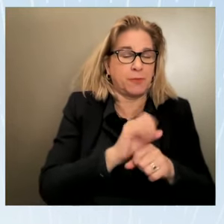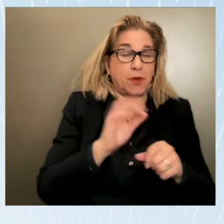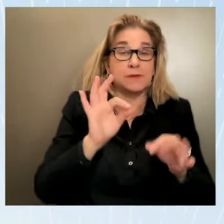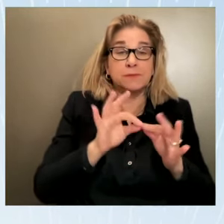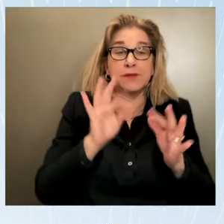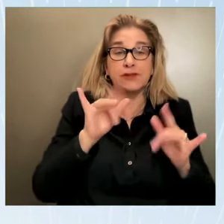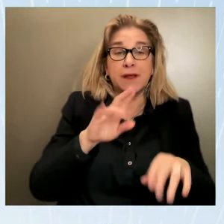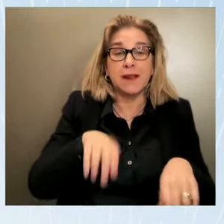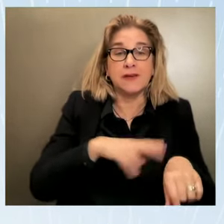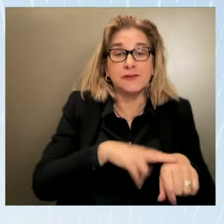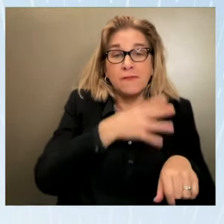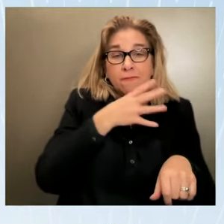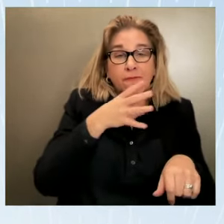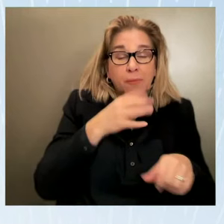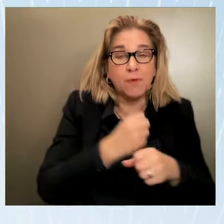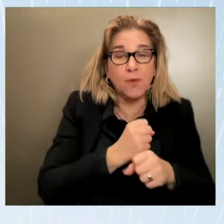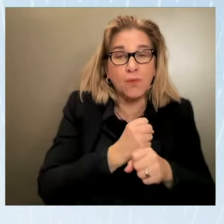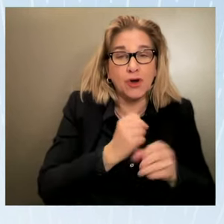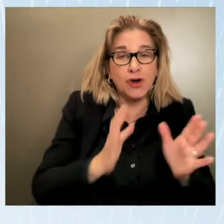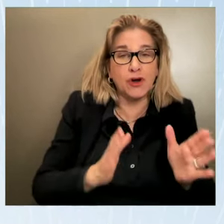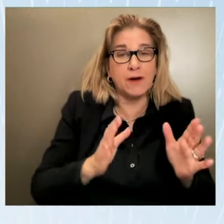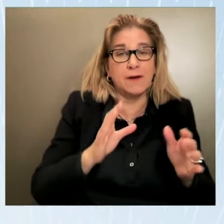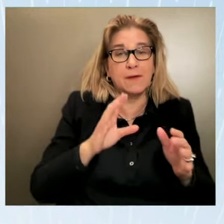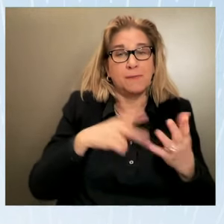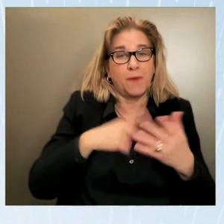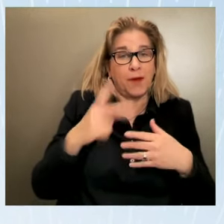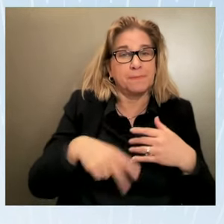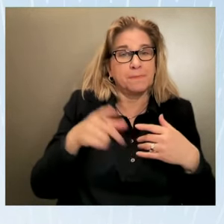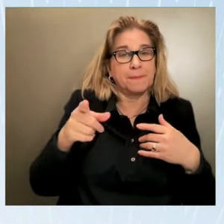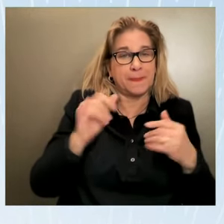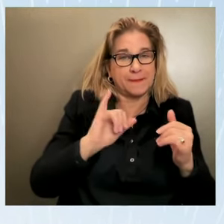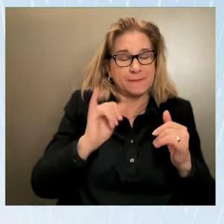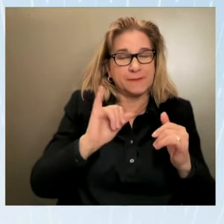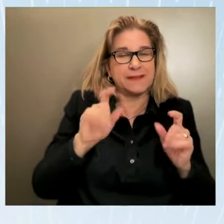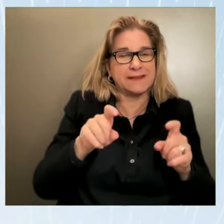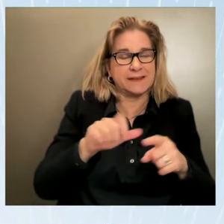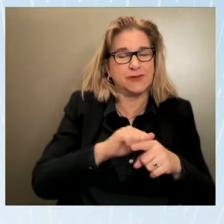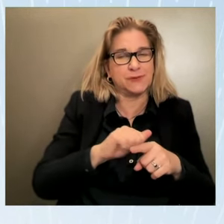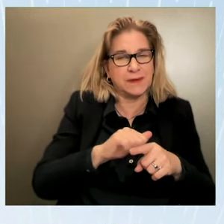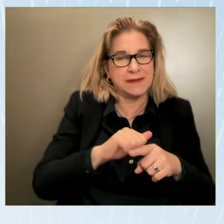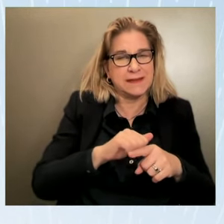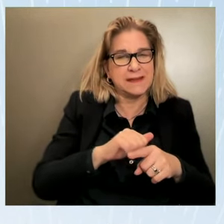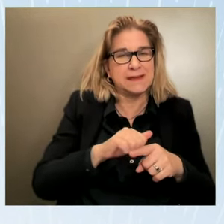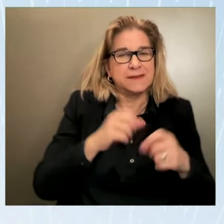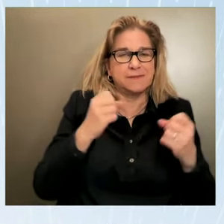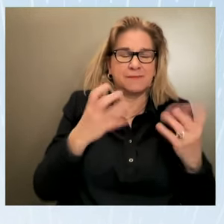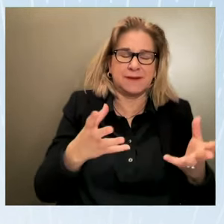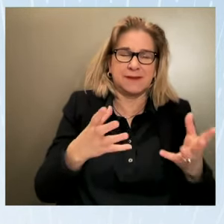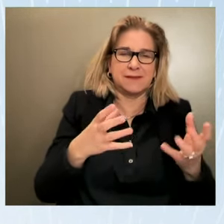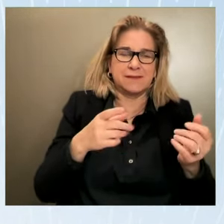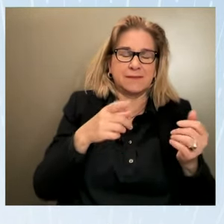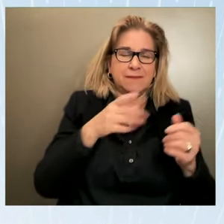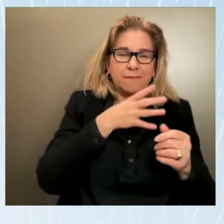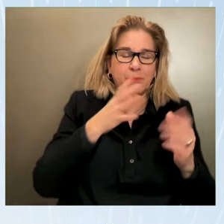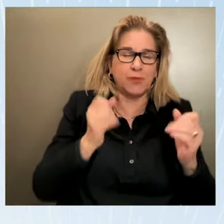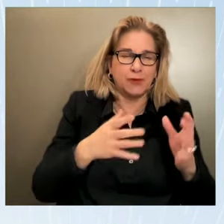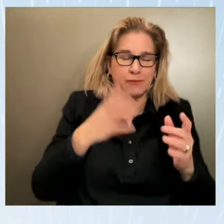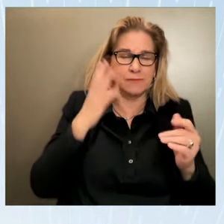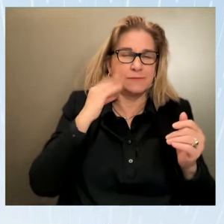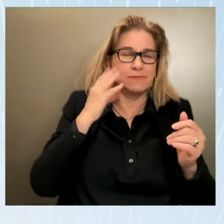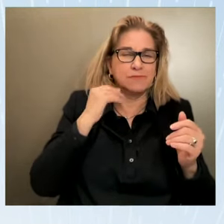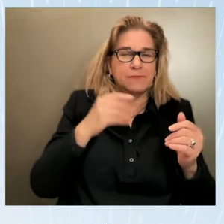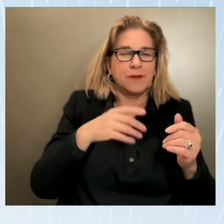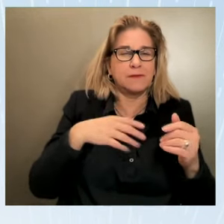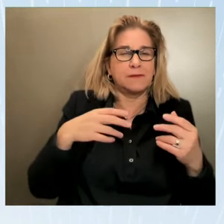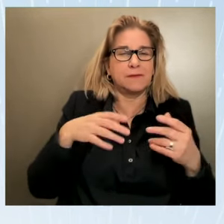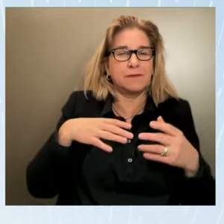workers, and two, improve employment training and supportive services for victims and survivors. On the international